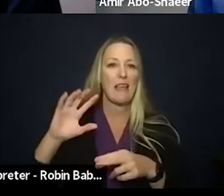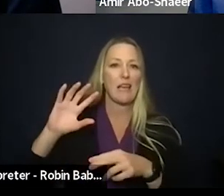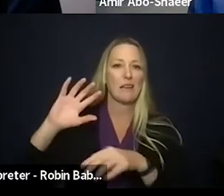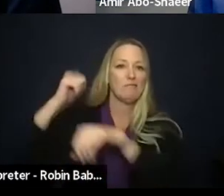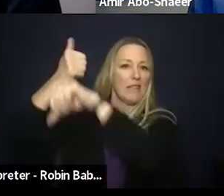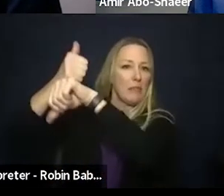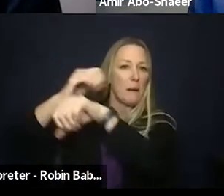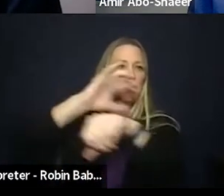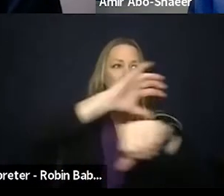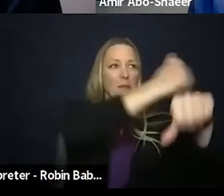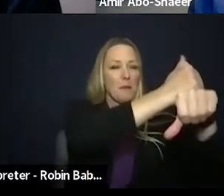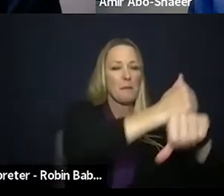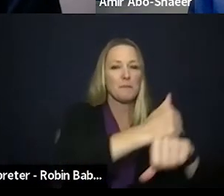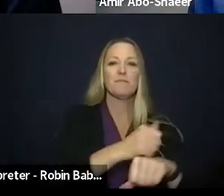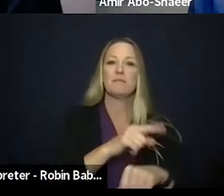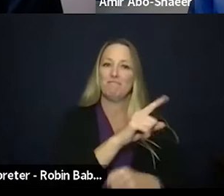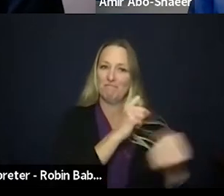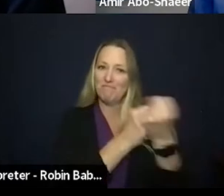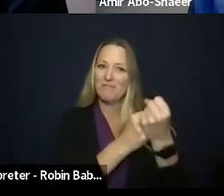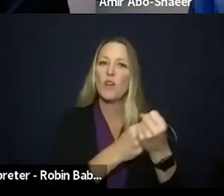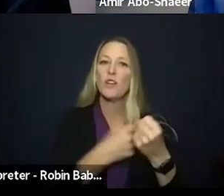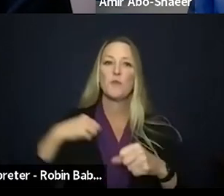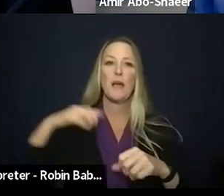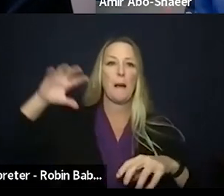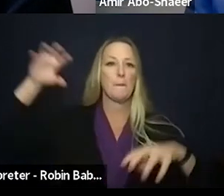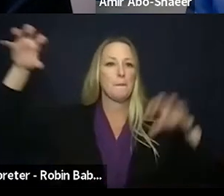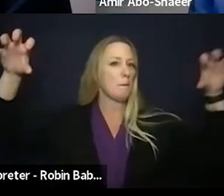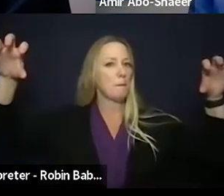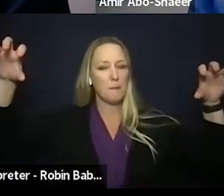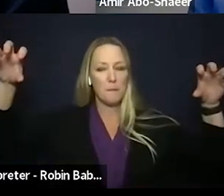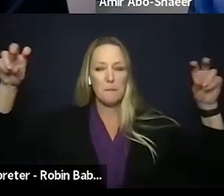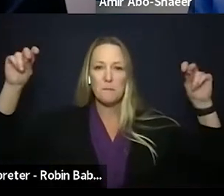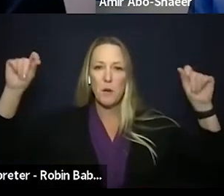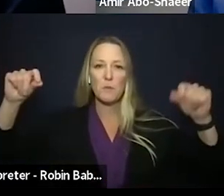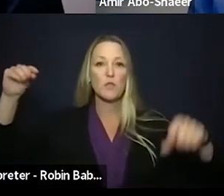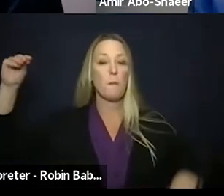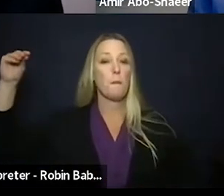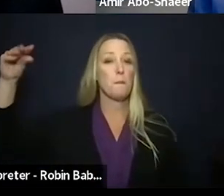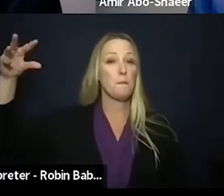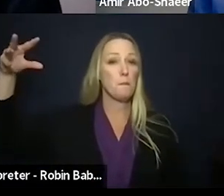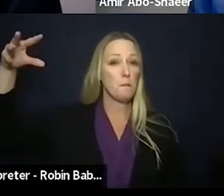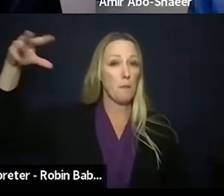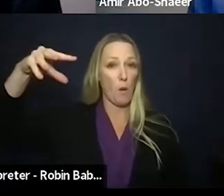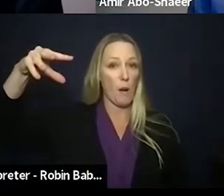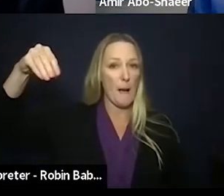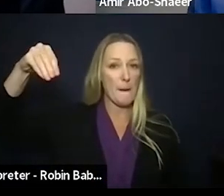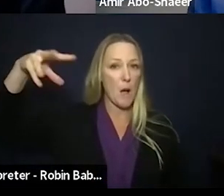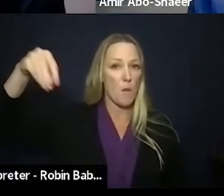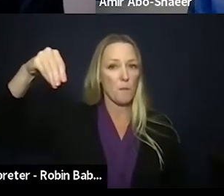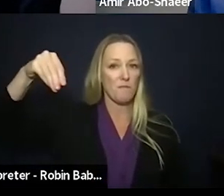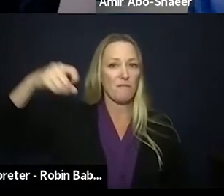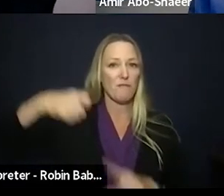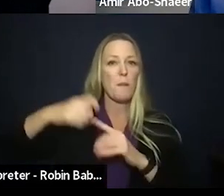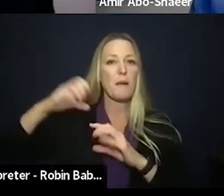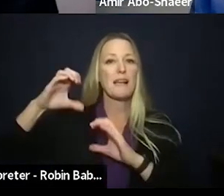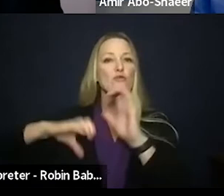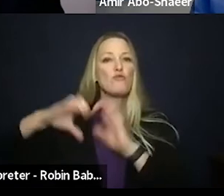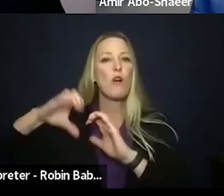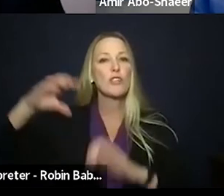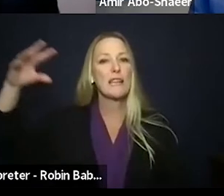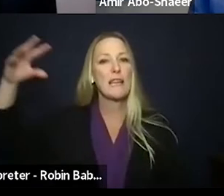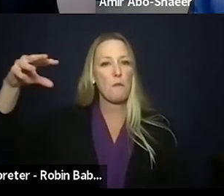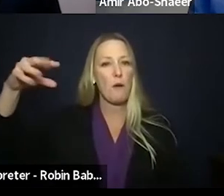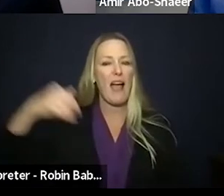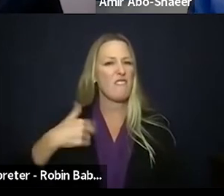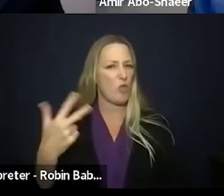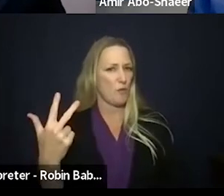supportive of that we got the cameras and he got him up right away so this shot you see right here is from one of those construction cameras there are three set